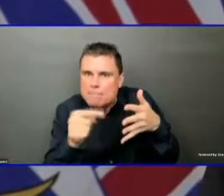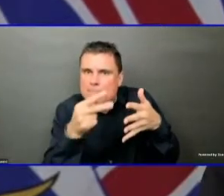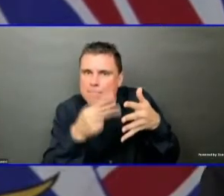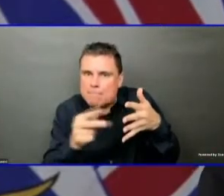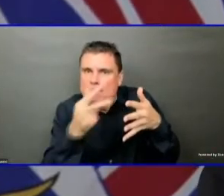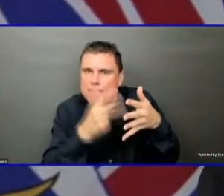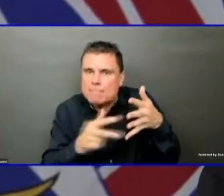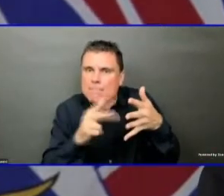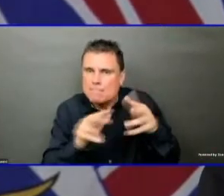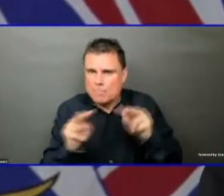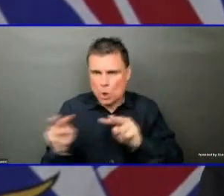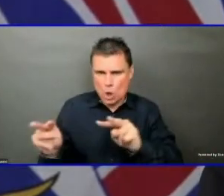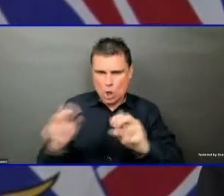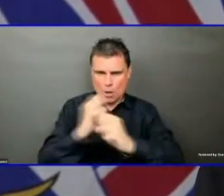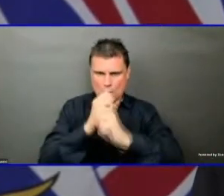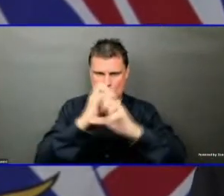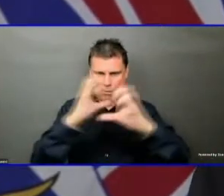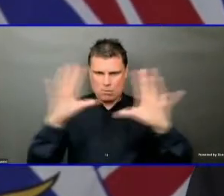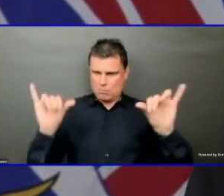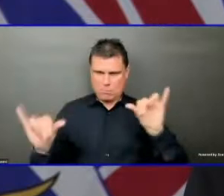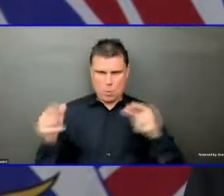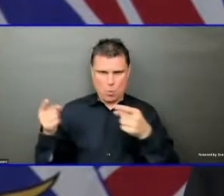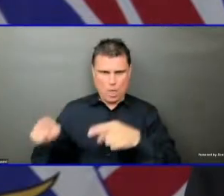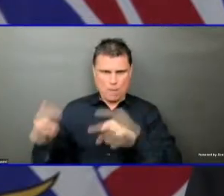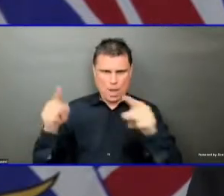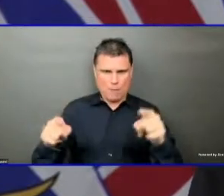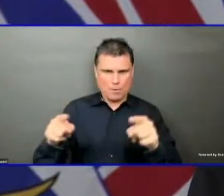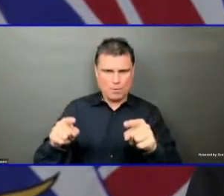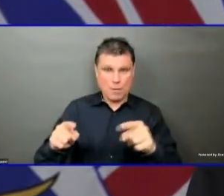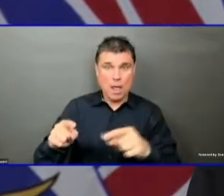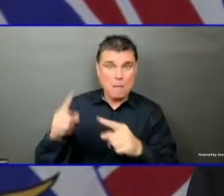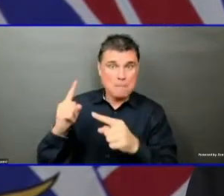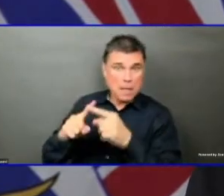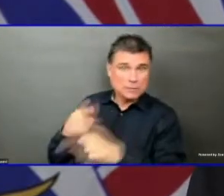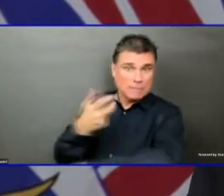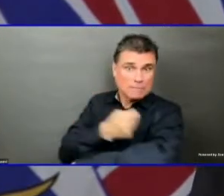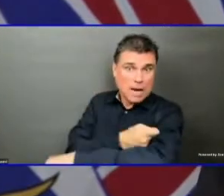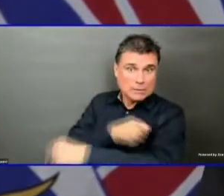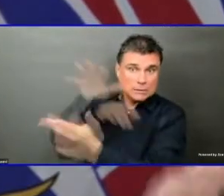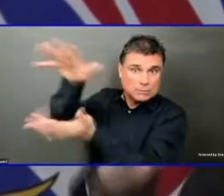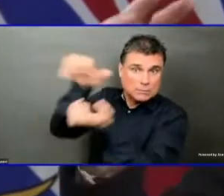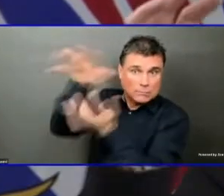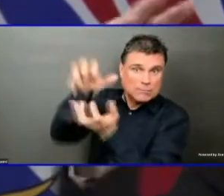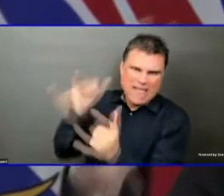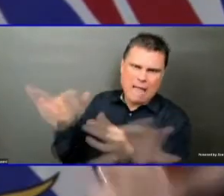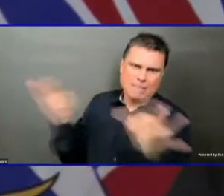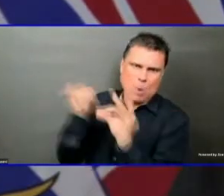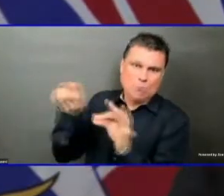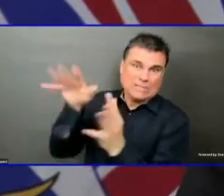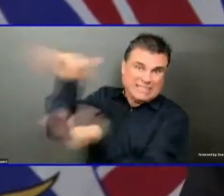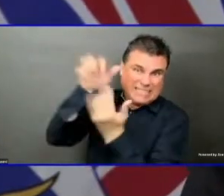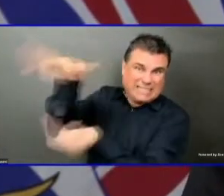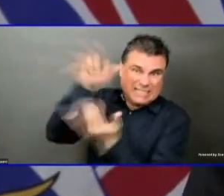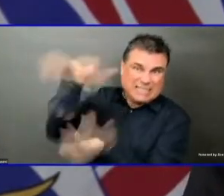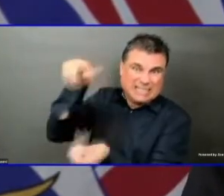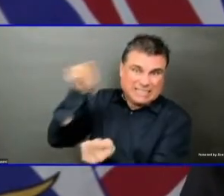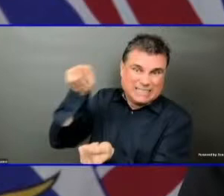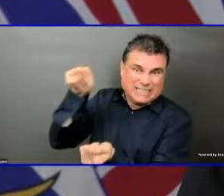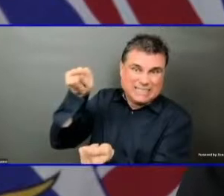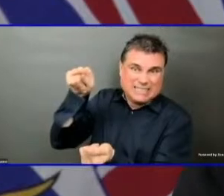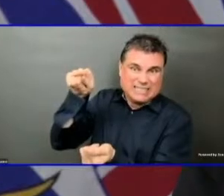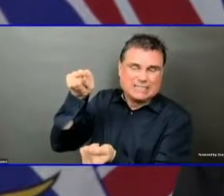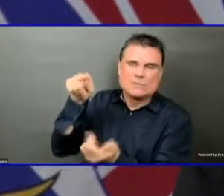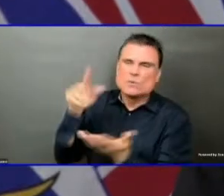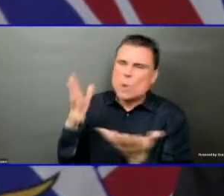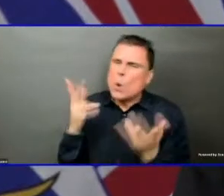to protect those who are most at risk, and that gives us a bit of buffer. People call it hardening the vulnerable.